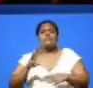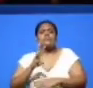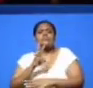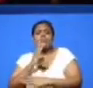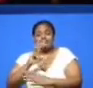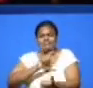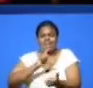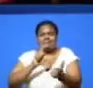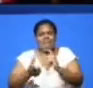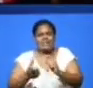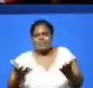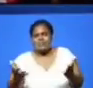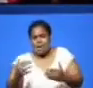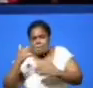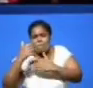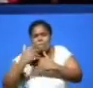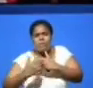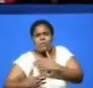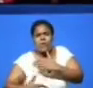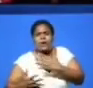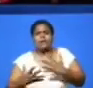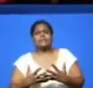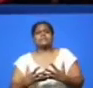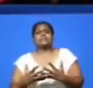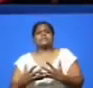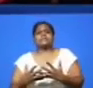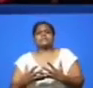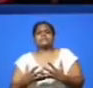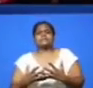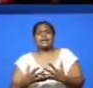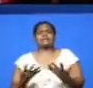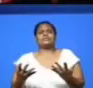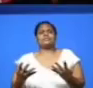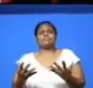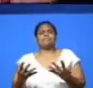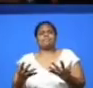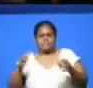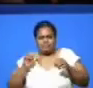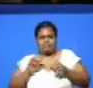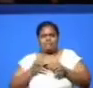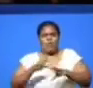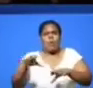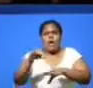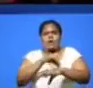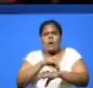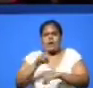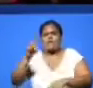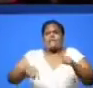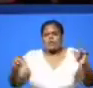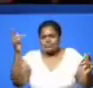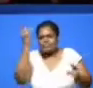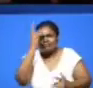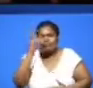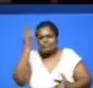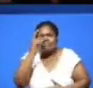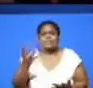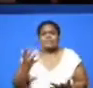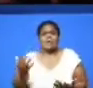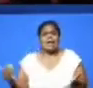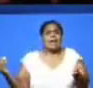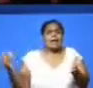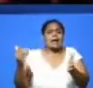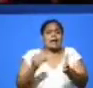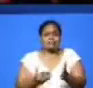them to blood and to smite the earth with all plagues as often as